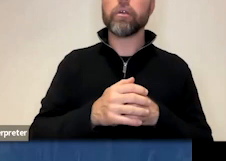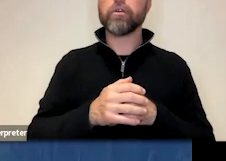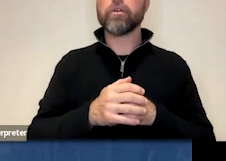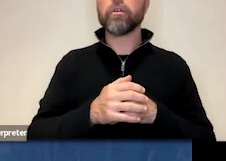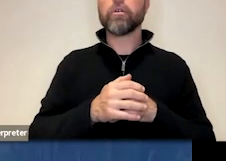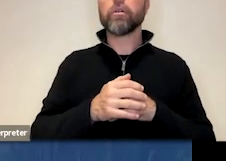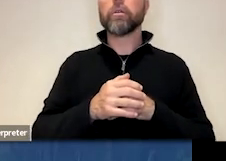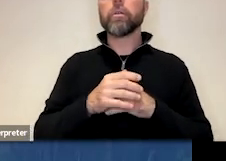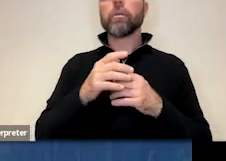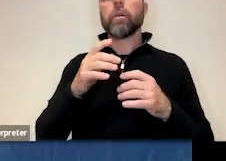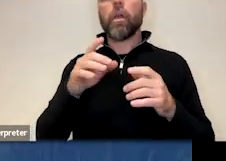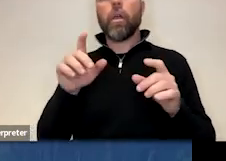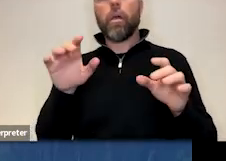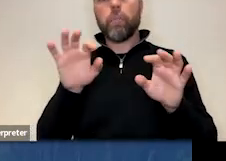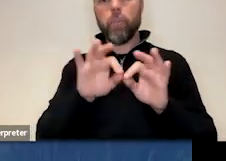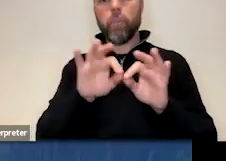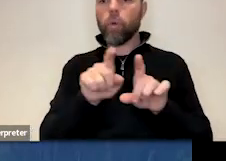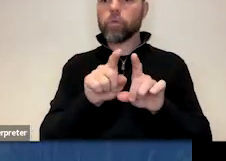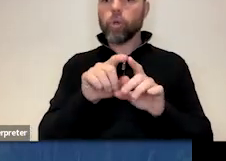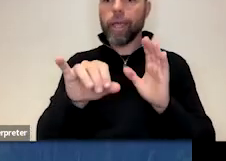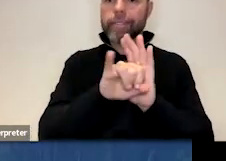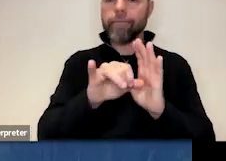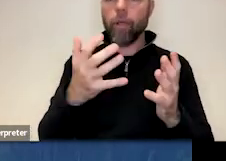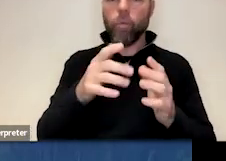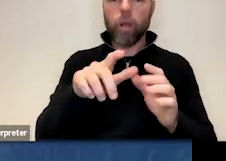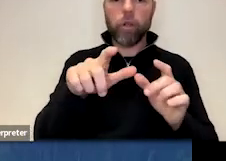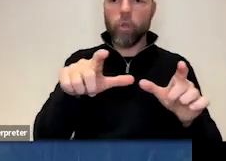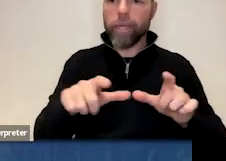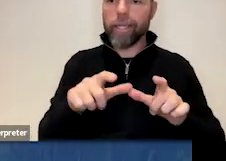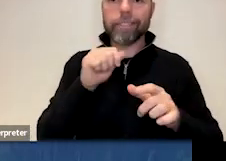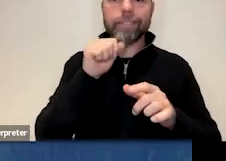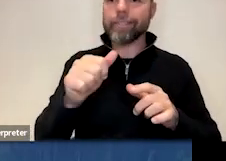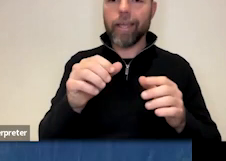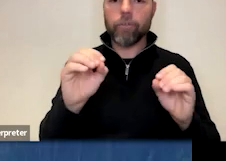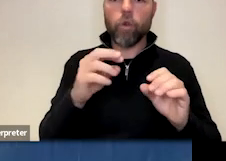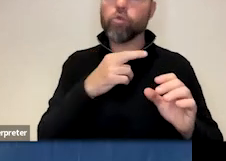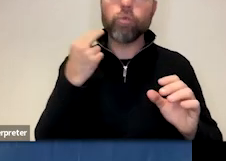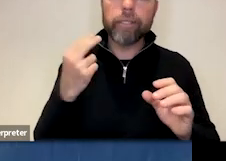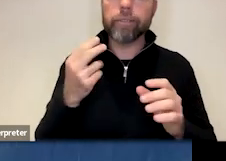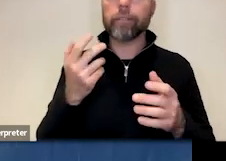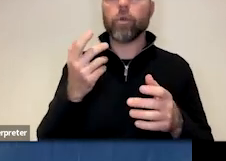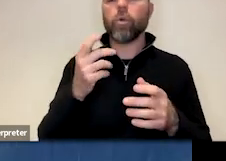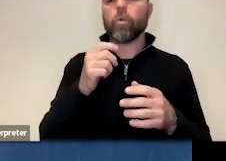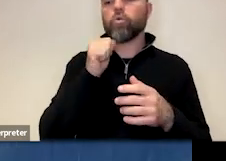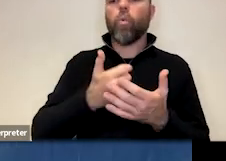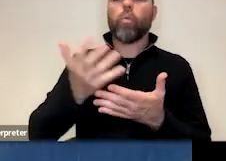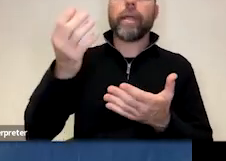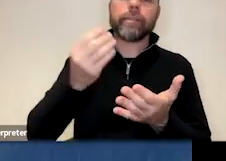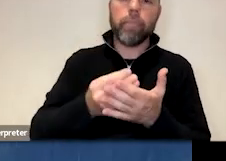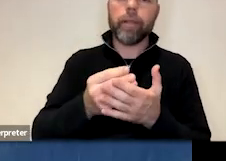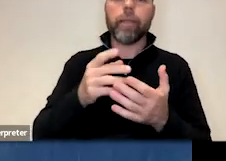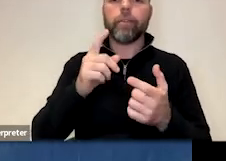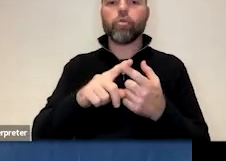are identifying locations that are not at risk. So we don't waste our money fortifying locations